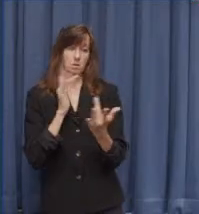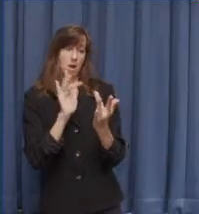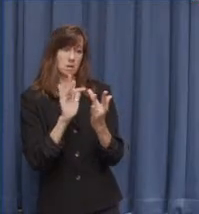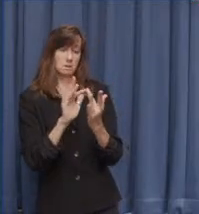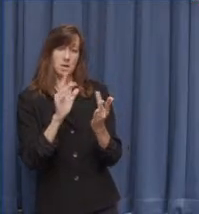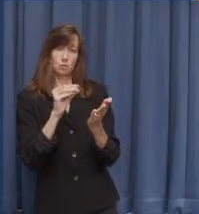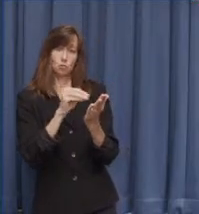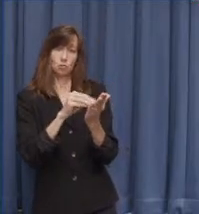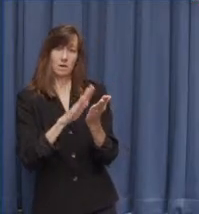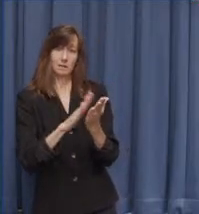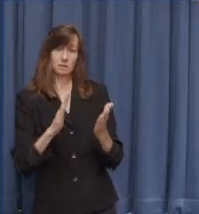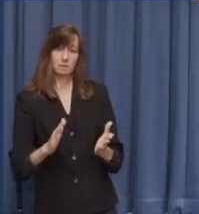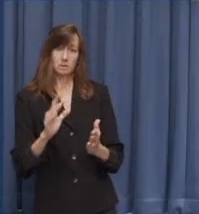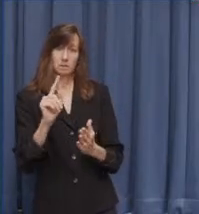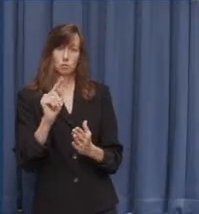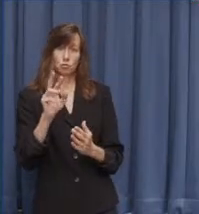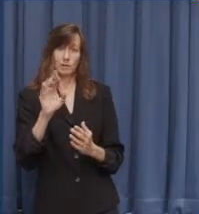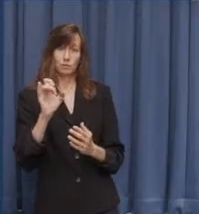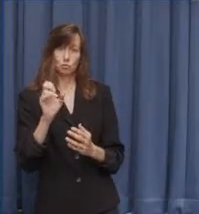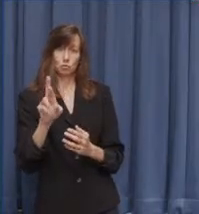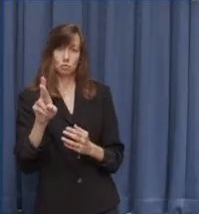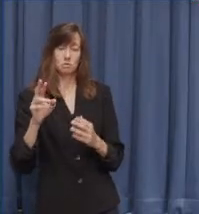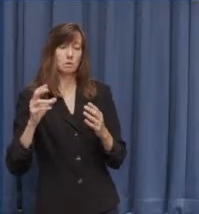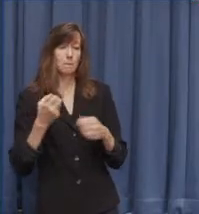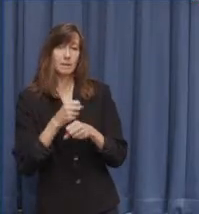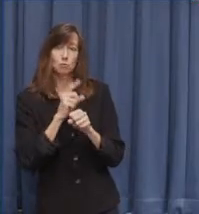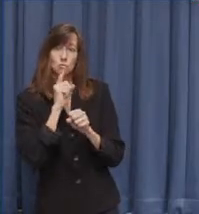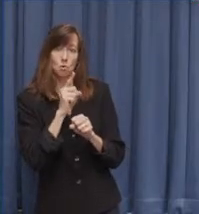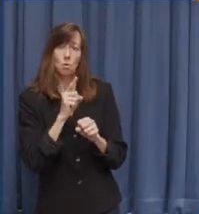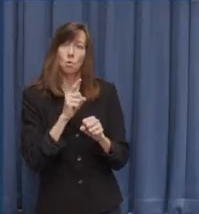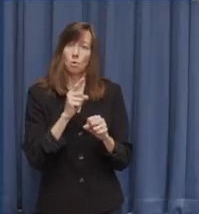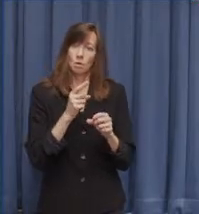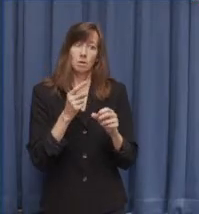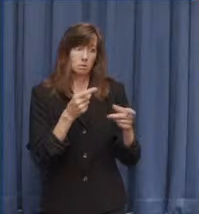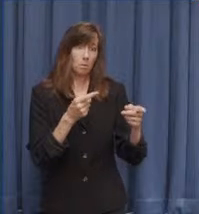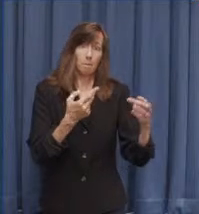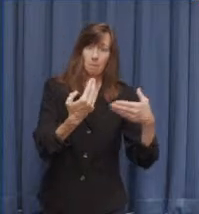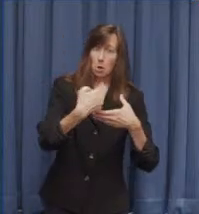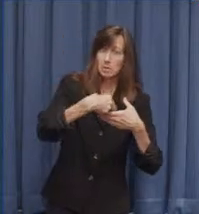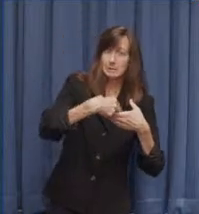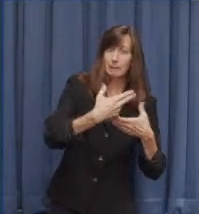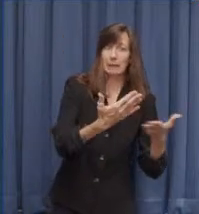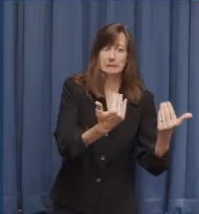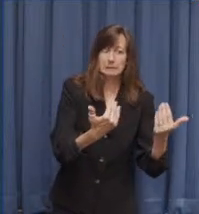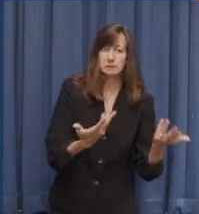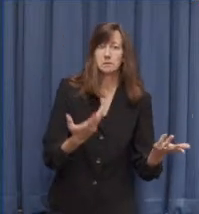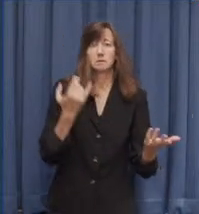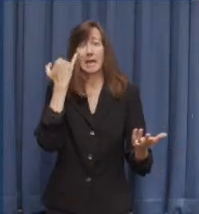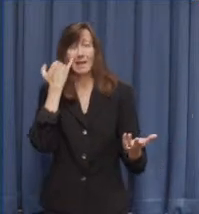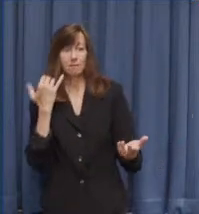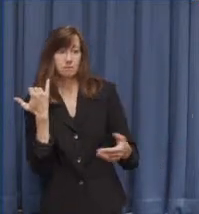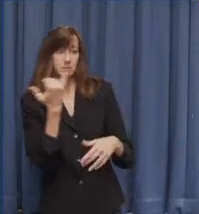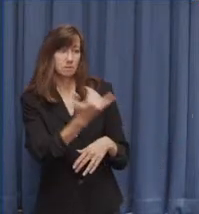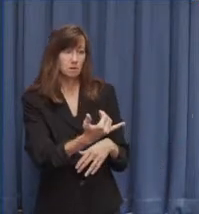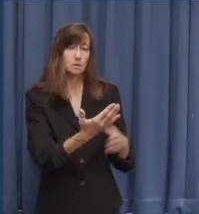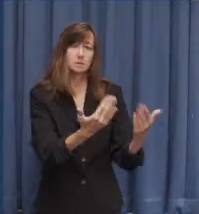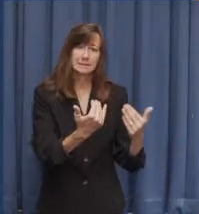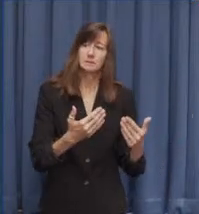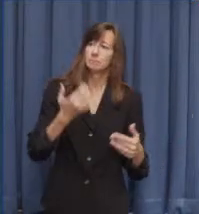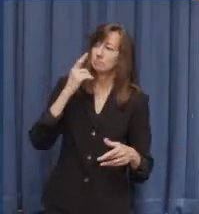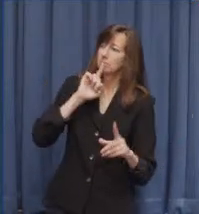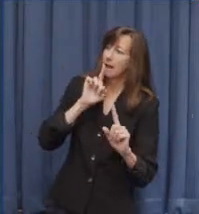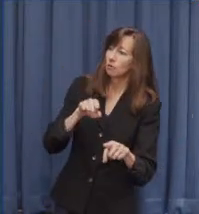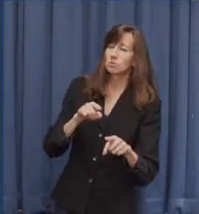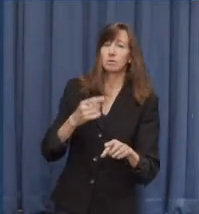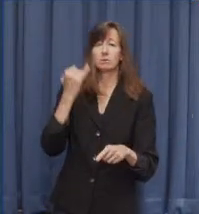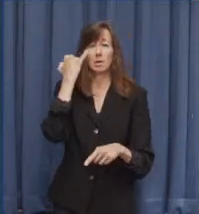participation in that is critical to make sure that we can effectively ensure that if clusters are emerging, we take